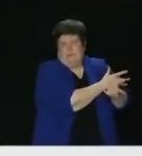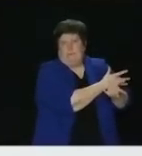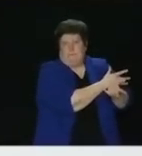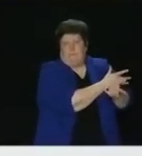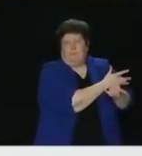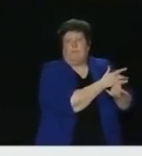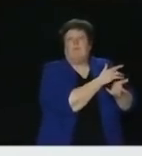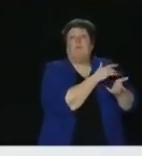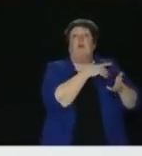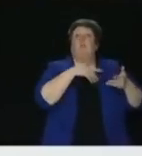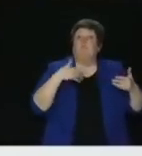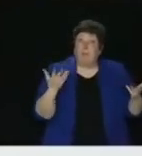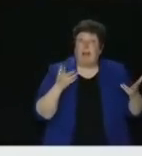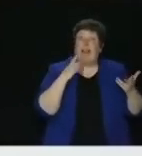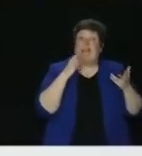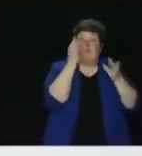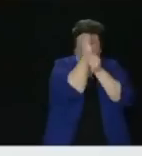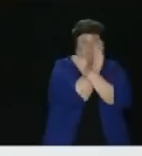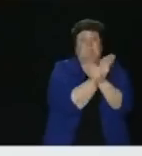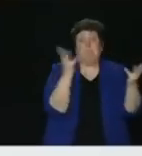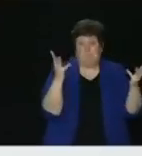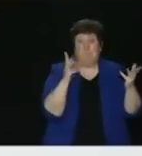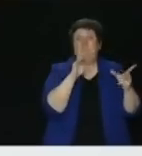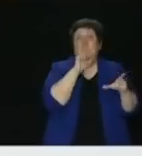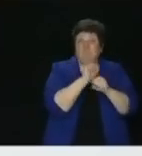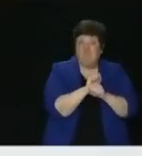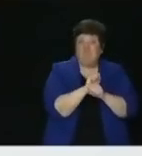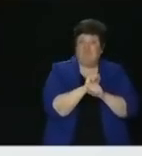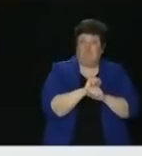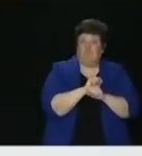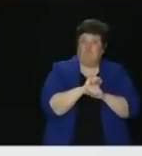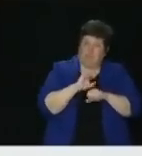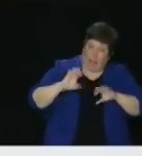once a national emergency has been declared,